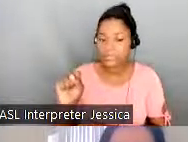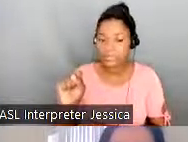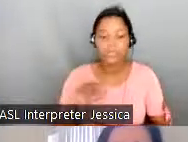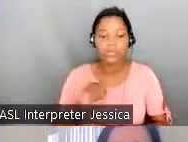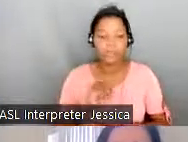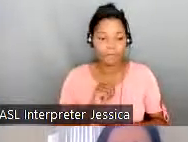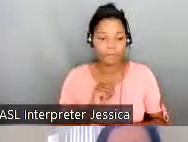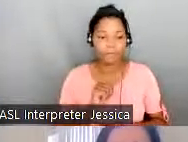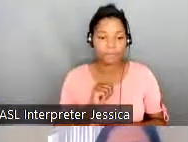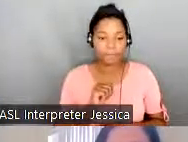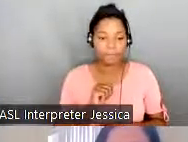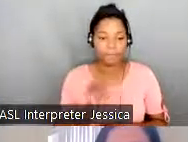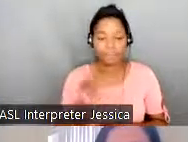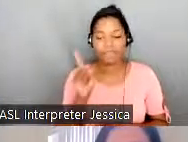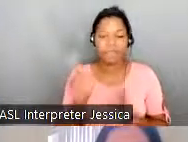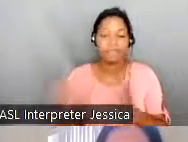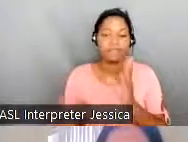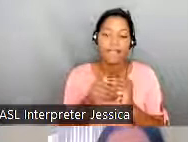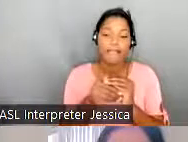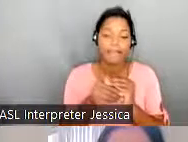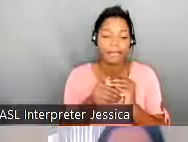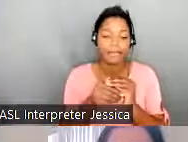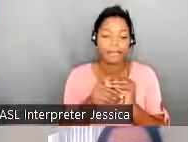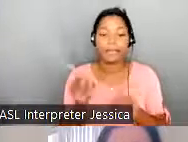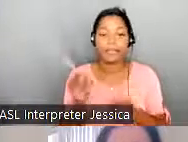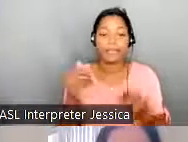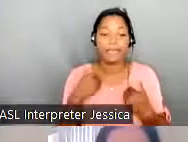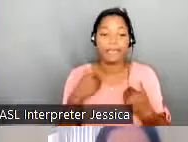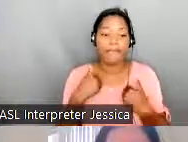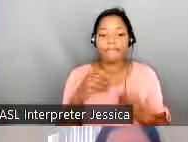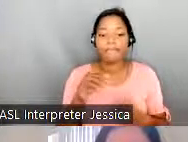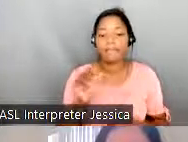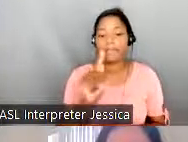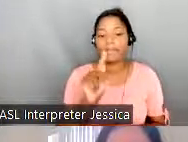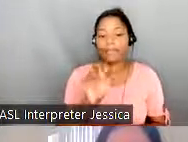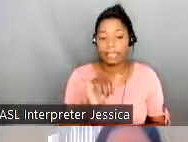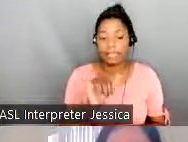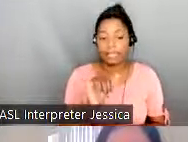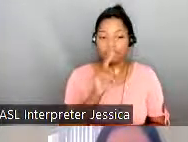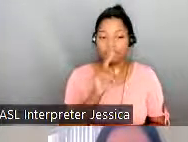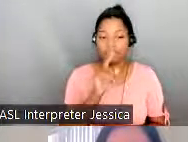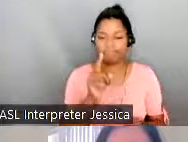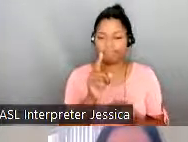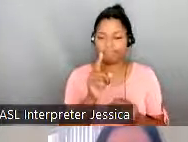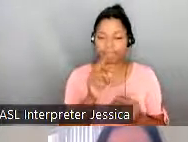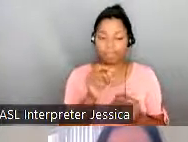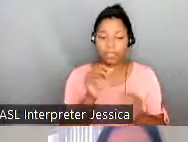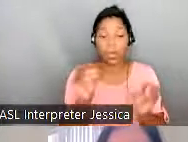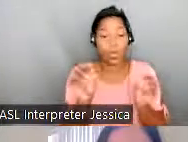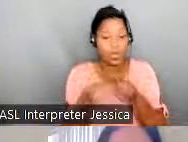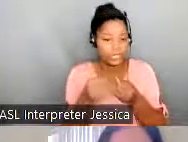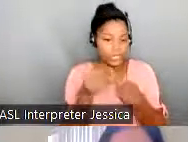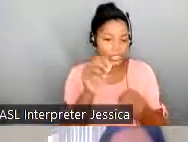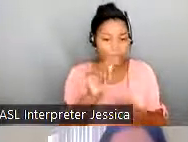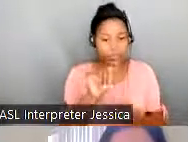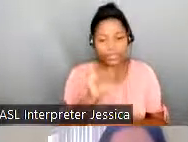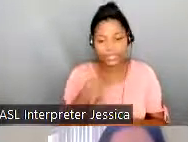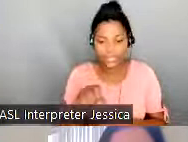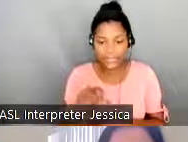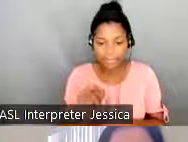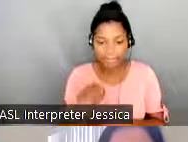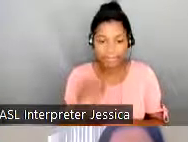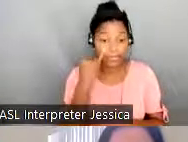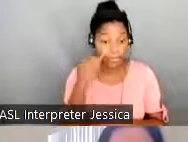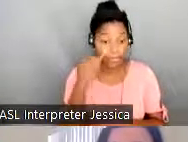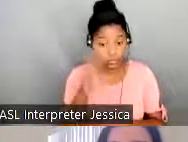virtual programming. The manual has key considerations, organizational tips, and best practices for developing and